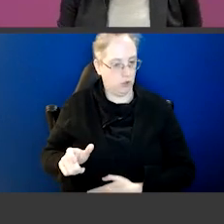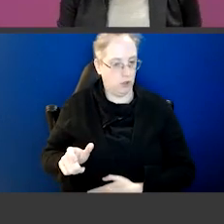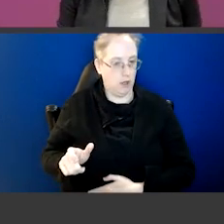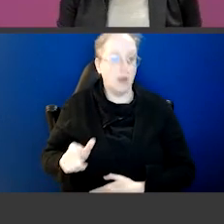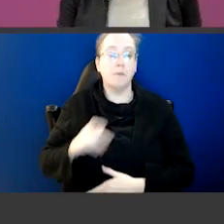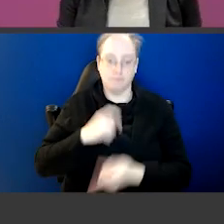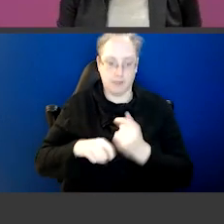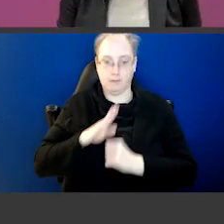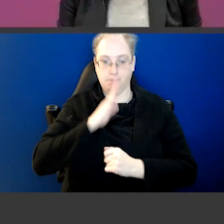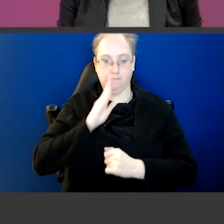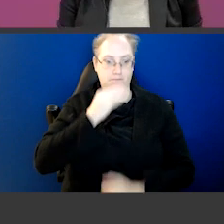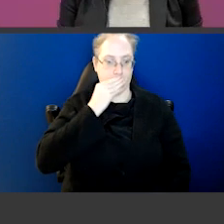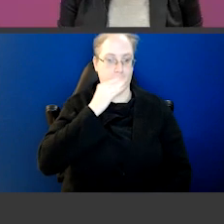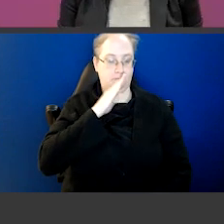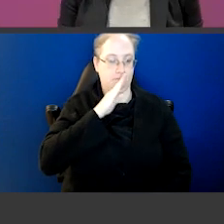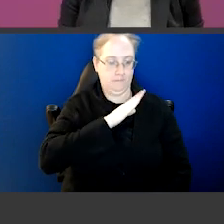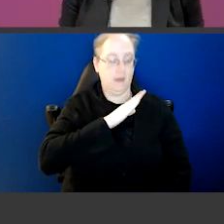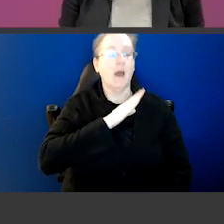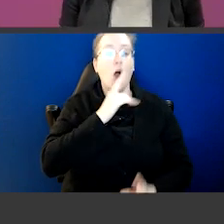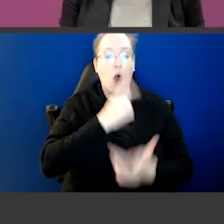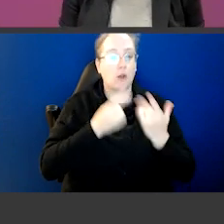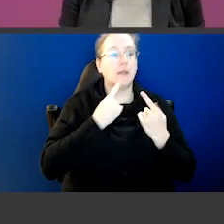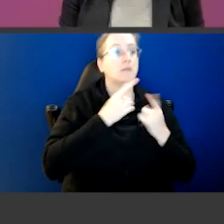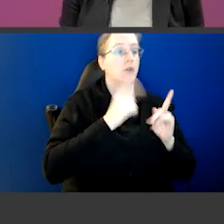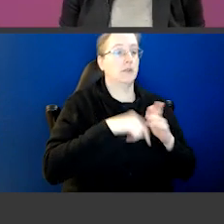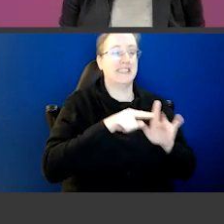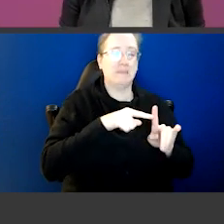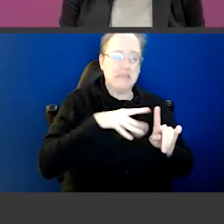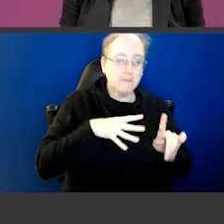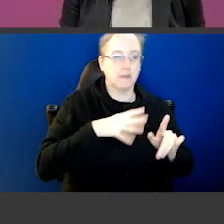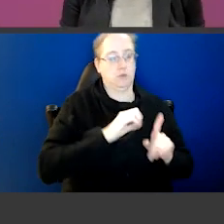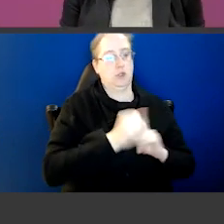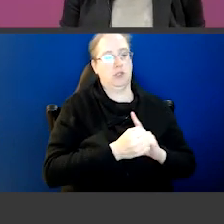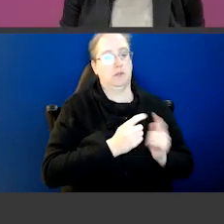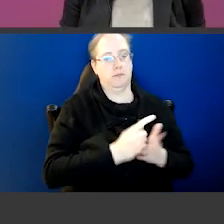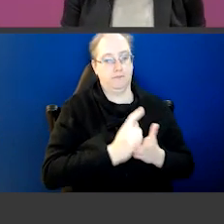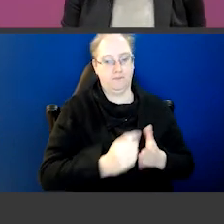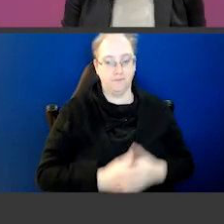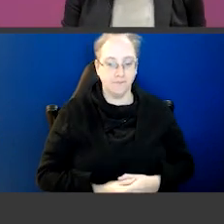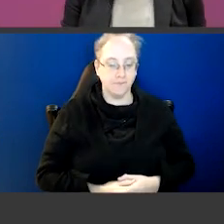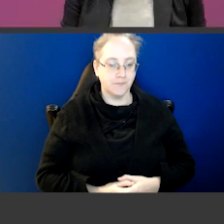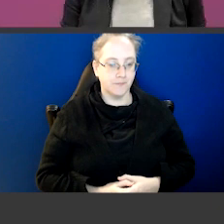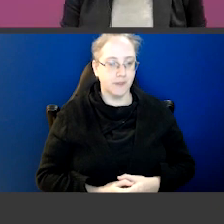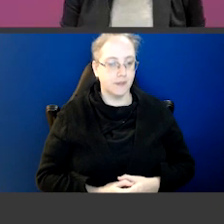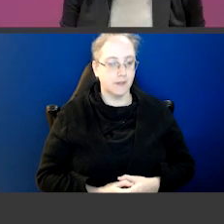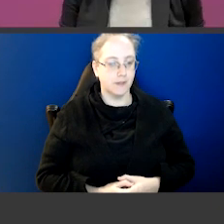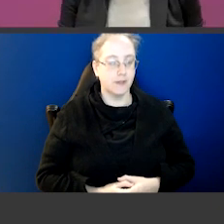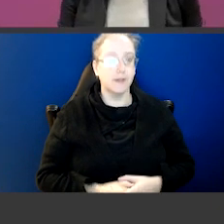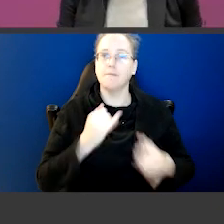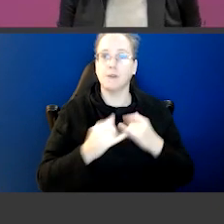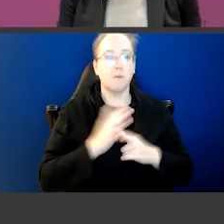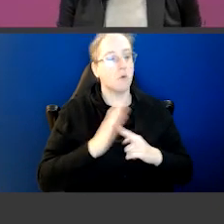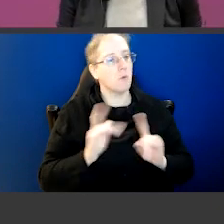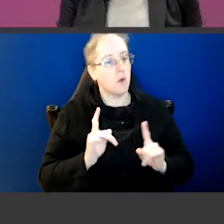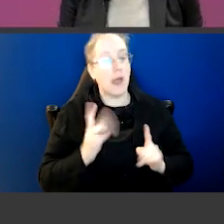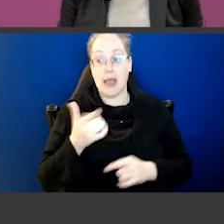become confidential and again can only be disclosed in certain circumstances. It's very important that anyone who